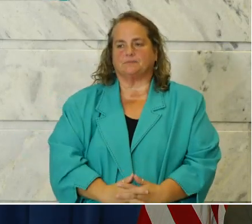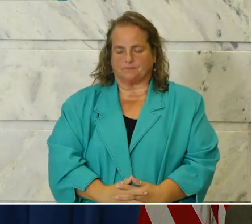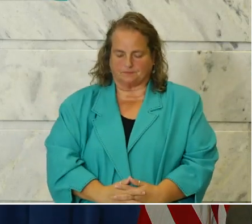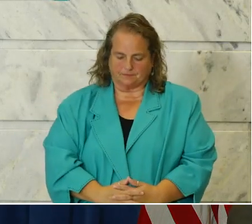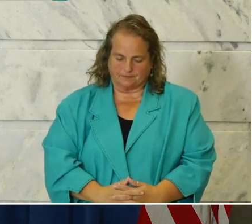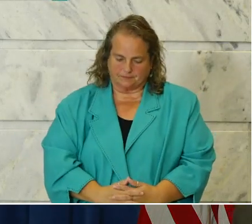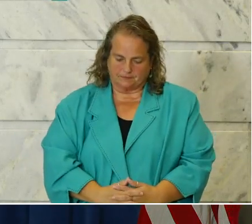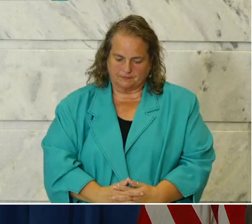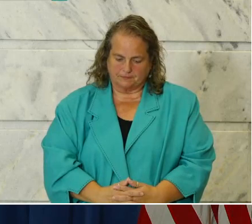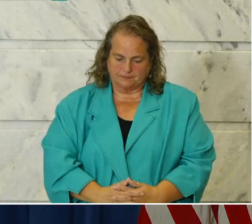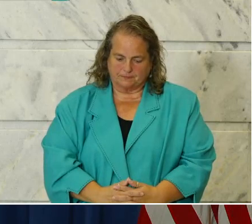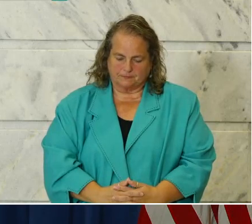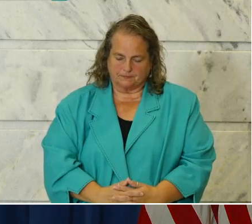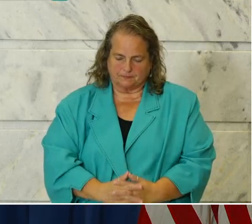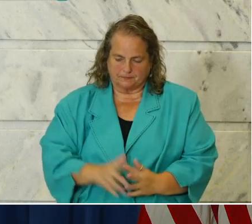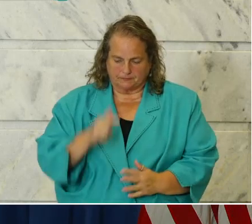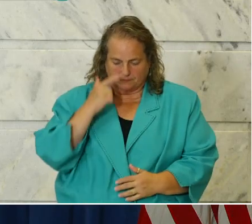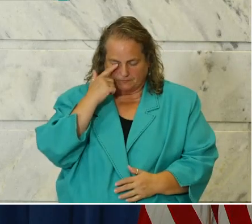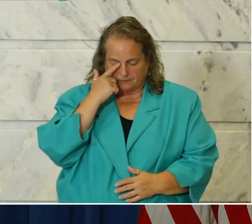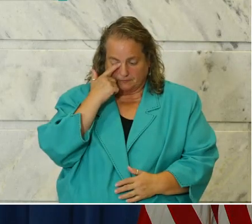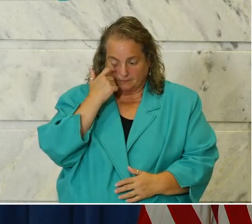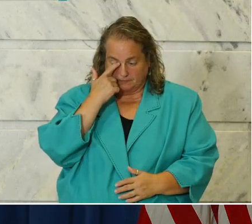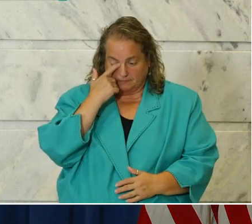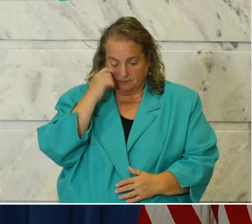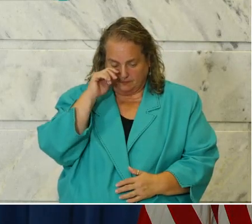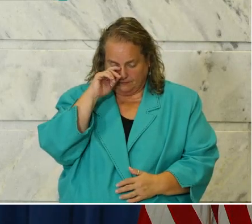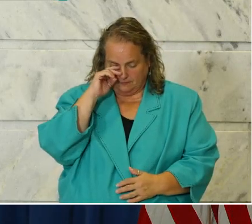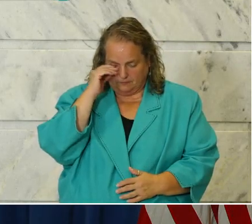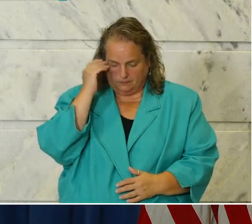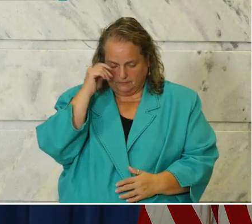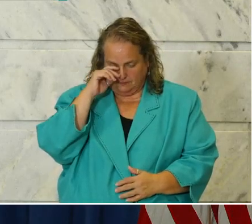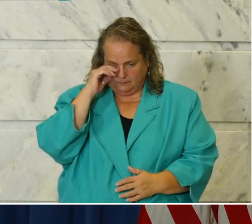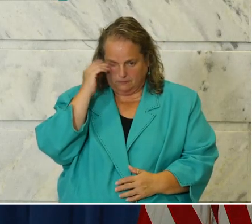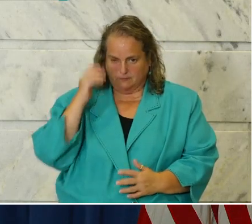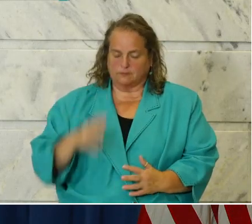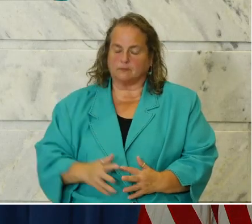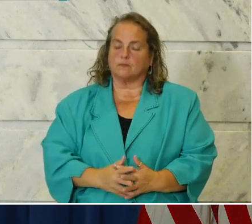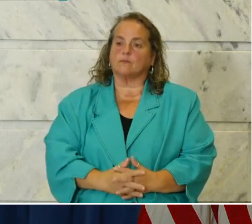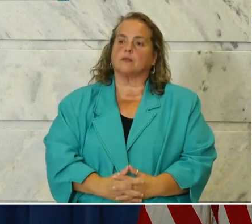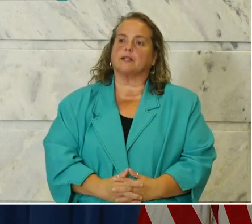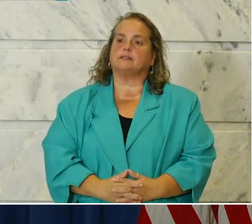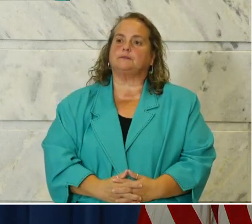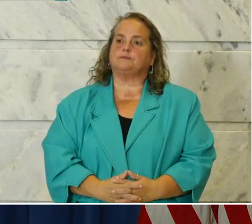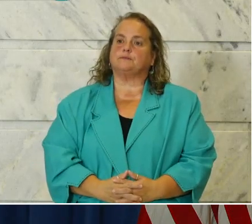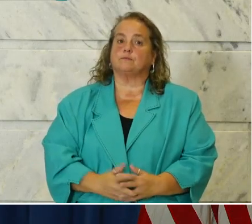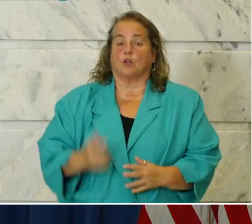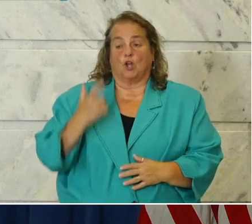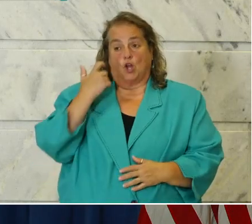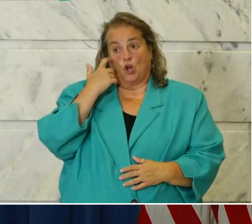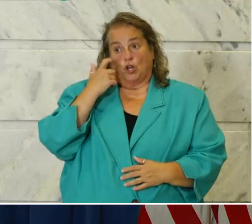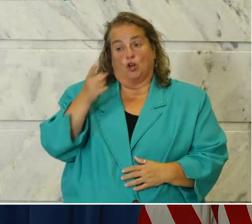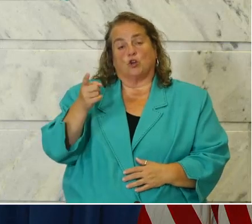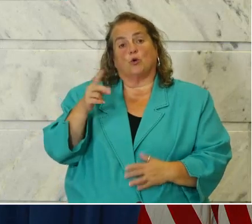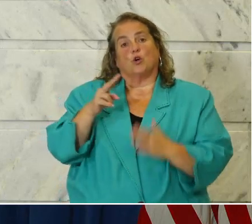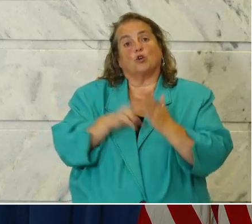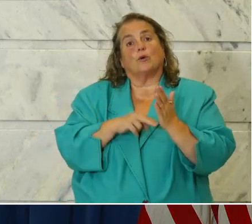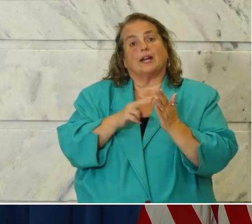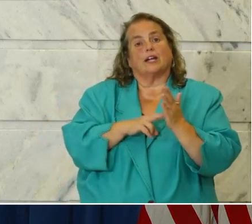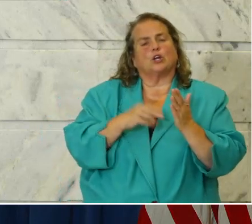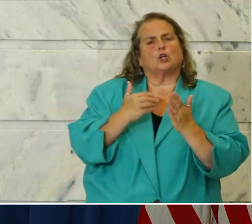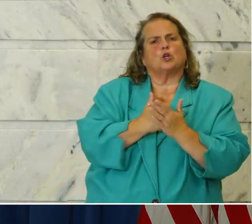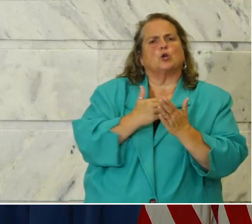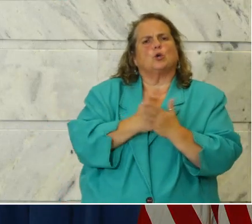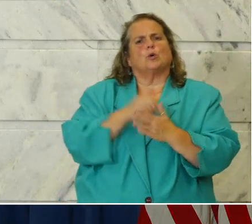Go back to something you mentioned earlier when you were reading off those double-digit new cases in counties. Quite